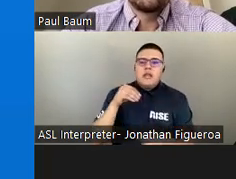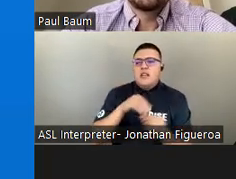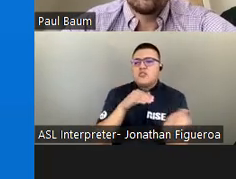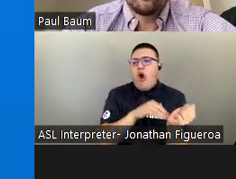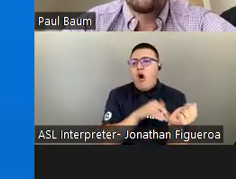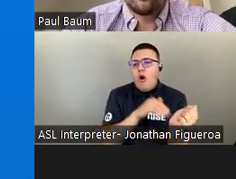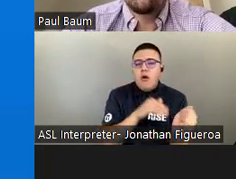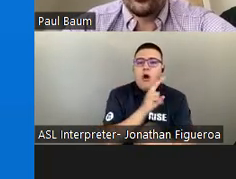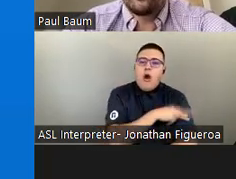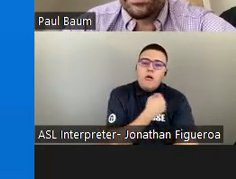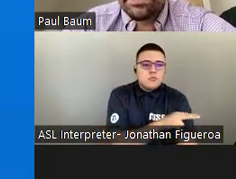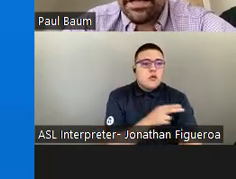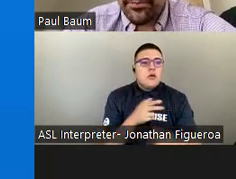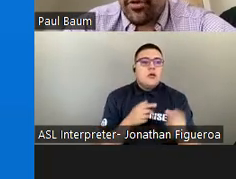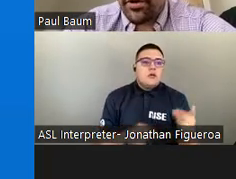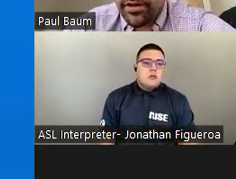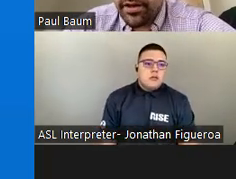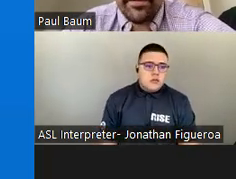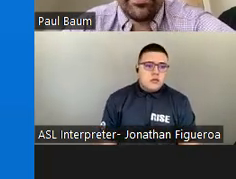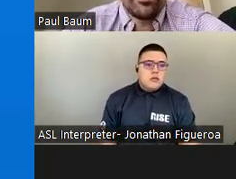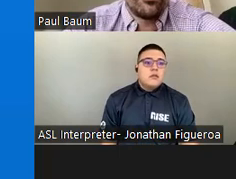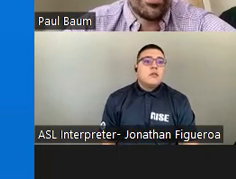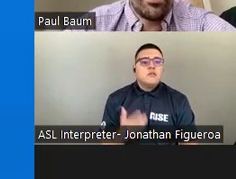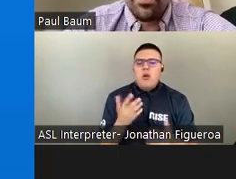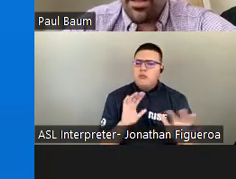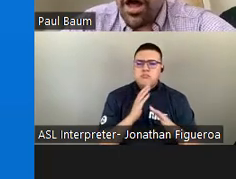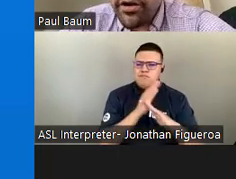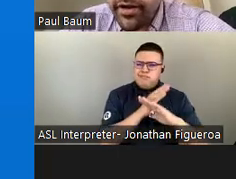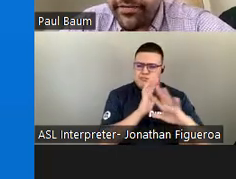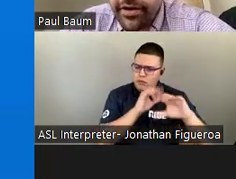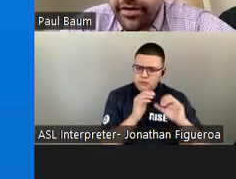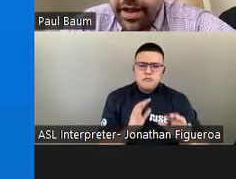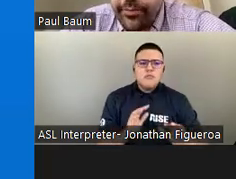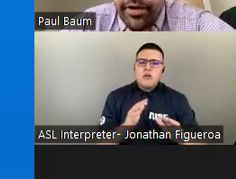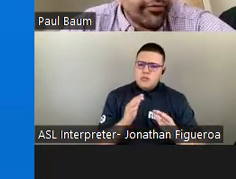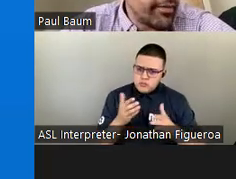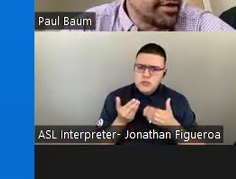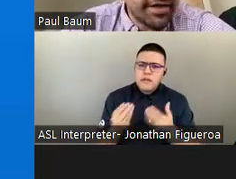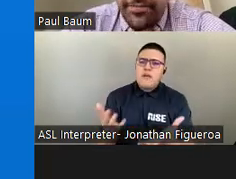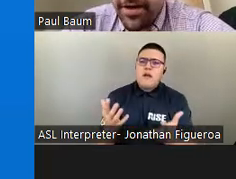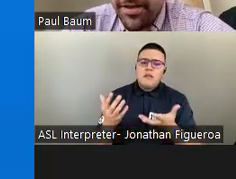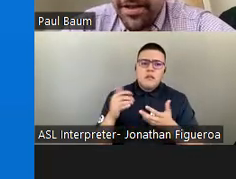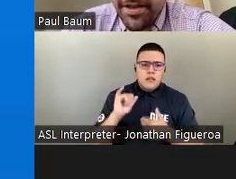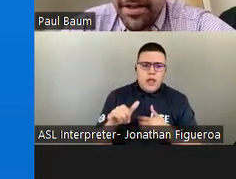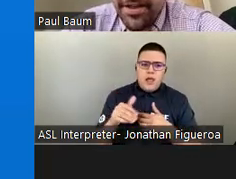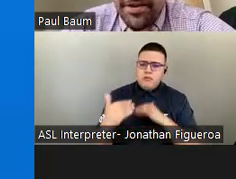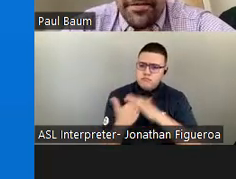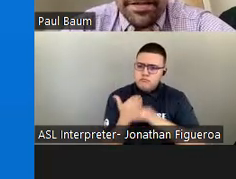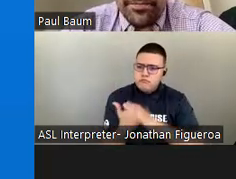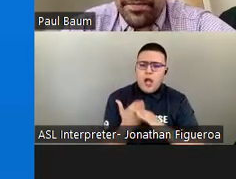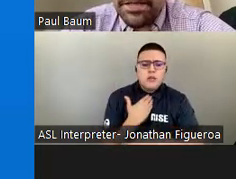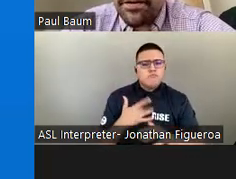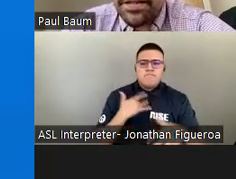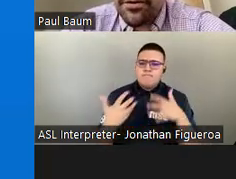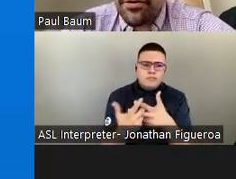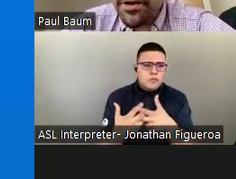So this is how healthcare providers can support the youth, okay? Honoring their name. Rob talked about,